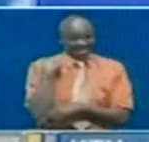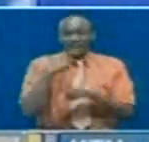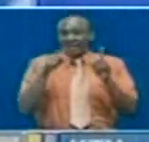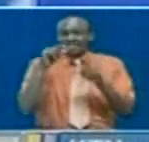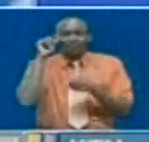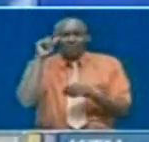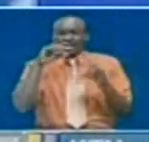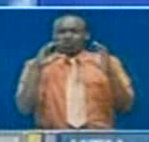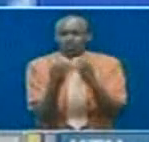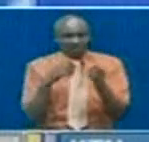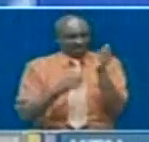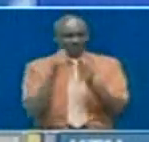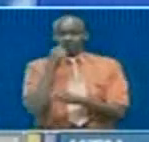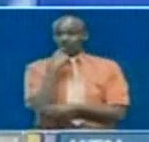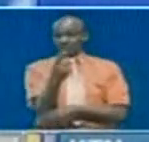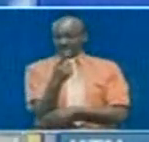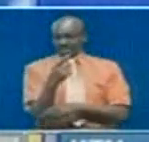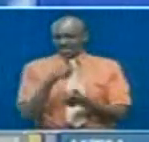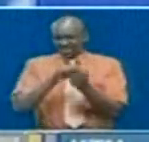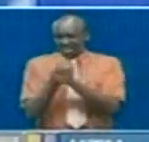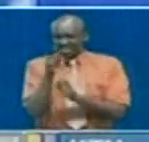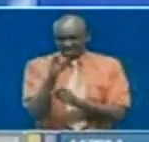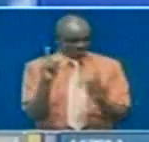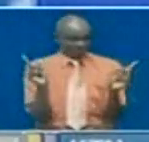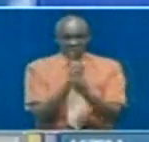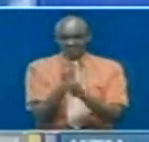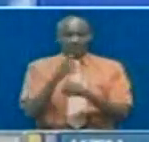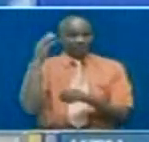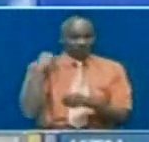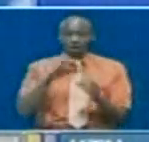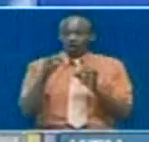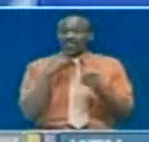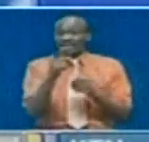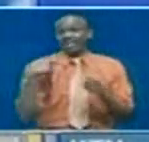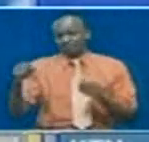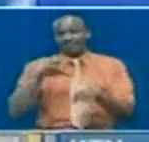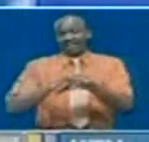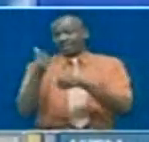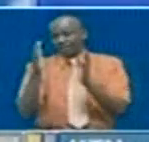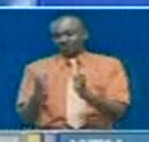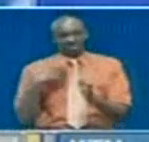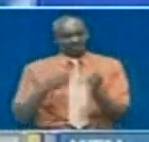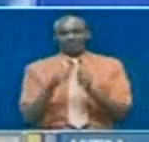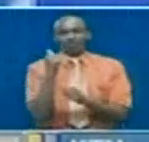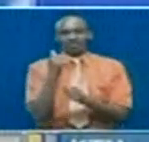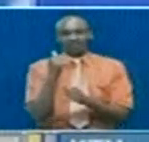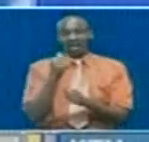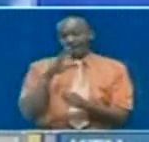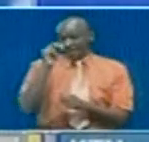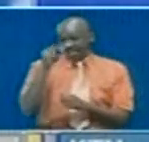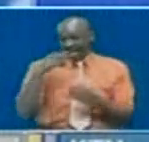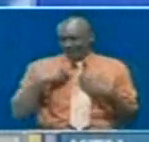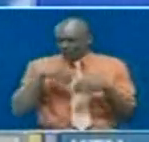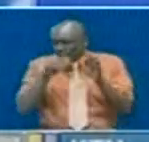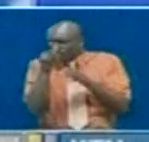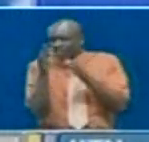group has refused to name a replacement as had been instructed by the court hierarchy. KTN's political editor Ben Kitili has been